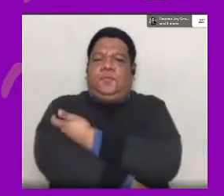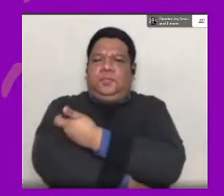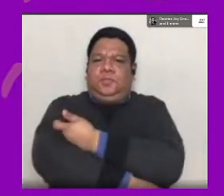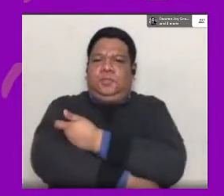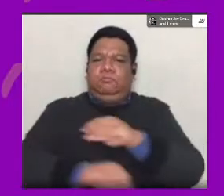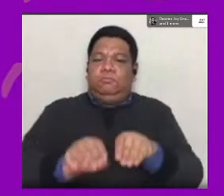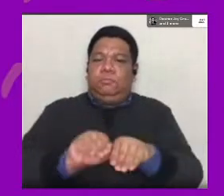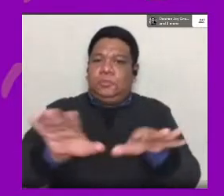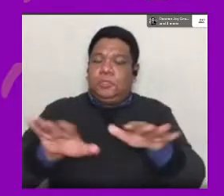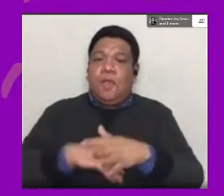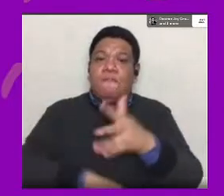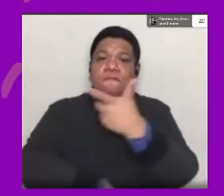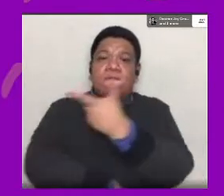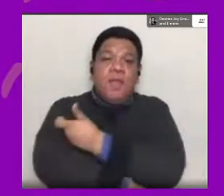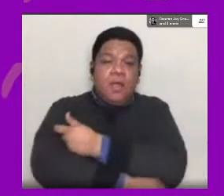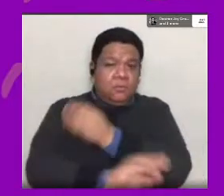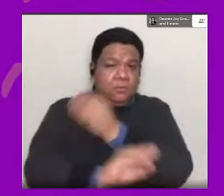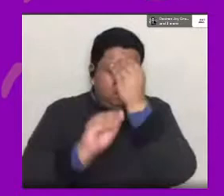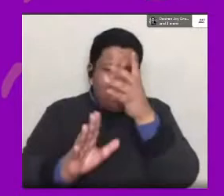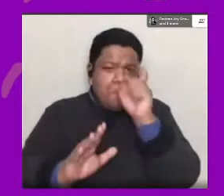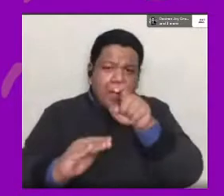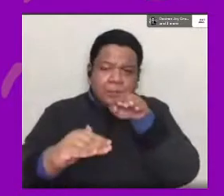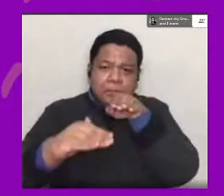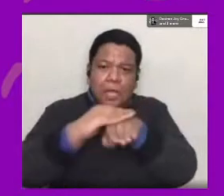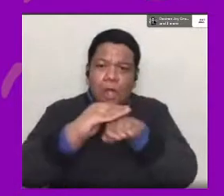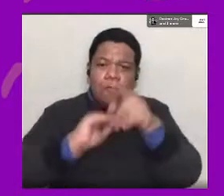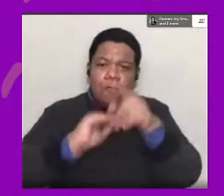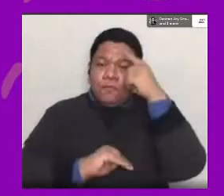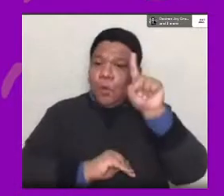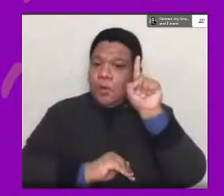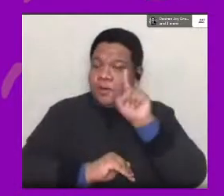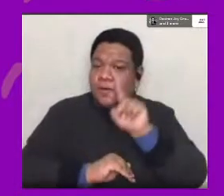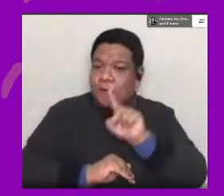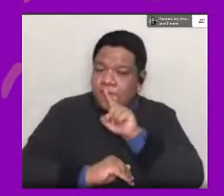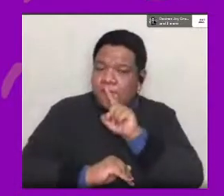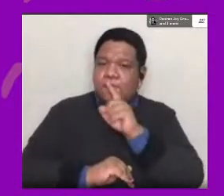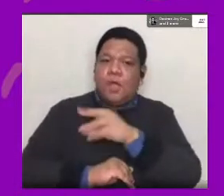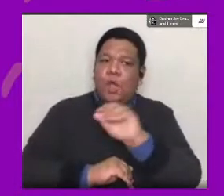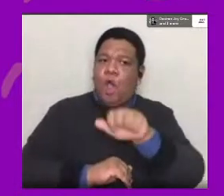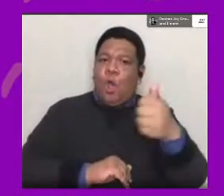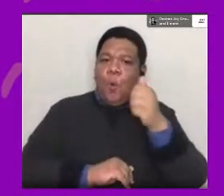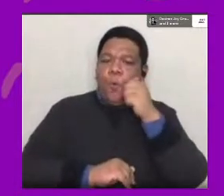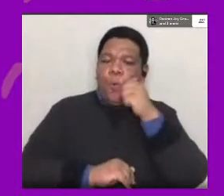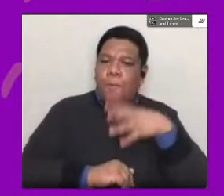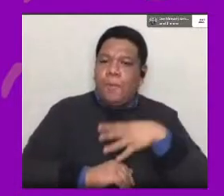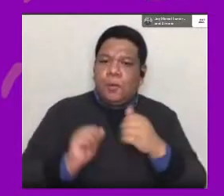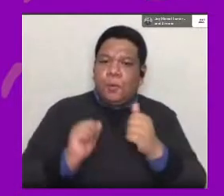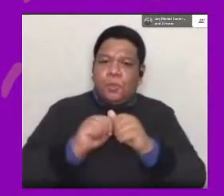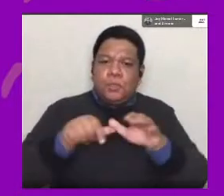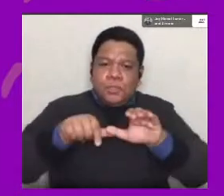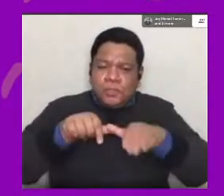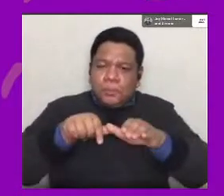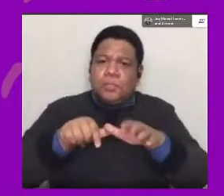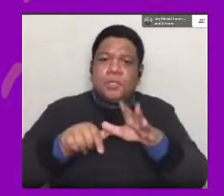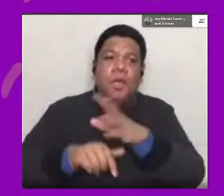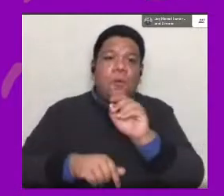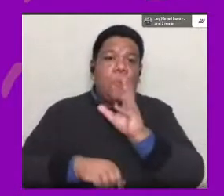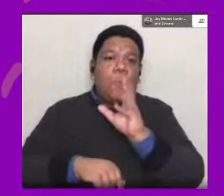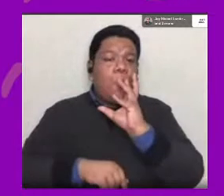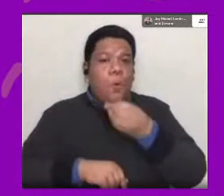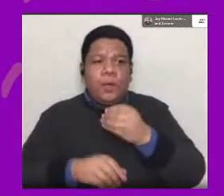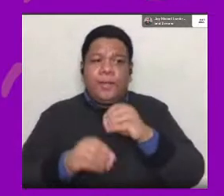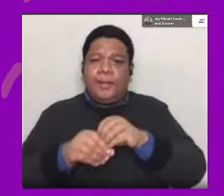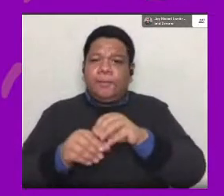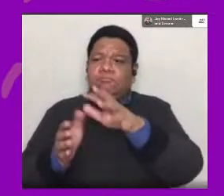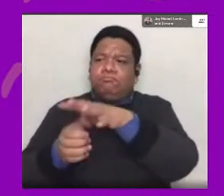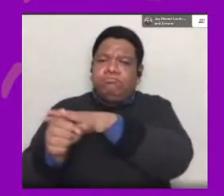Vaccine information must be accessible for the deaf and other women with disability and those in